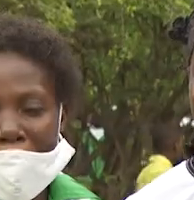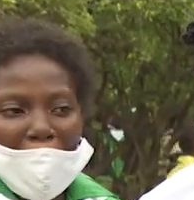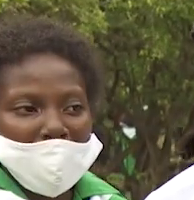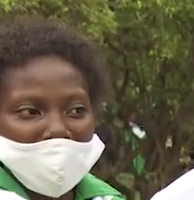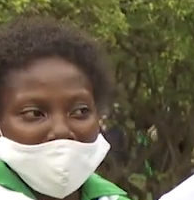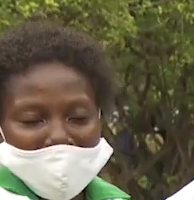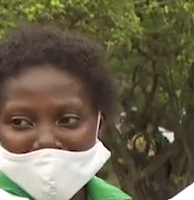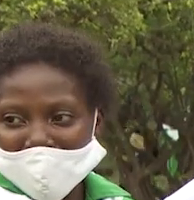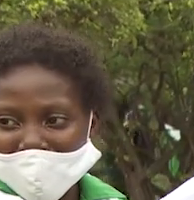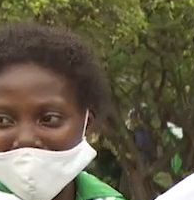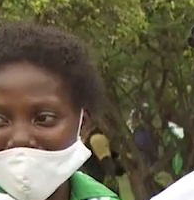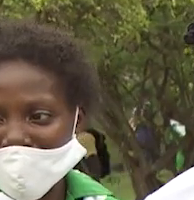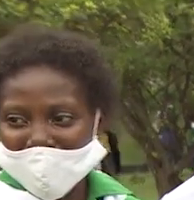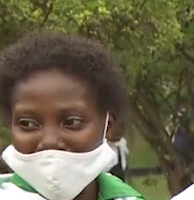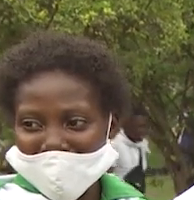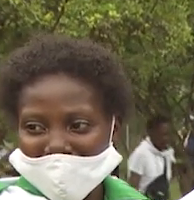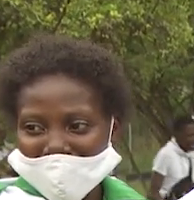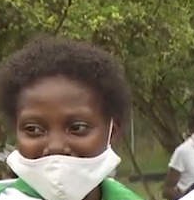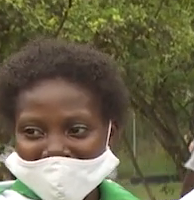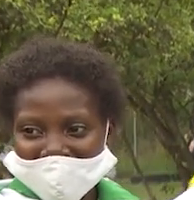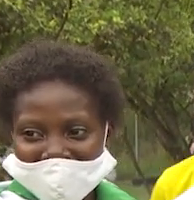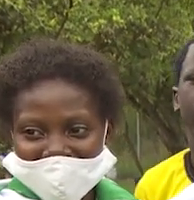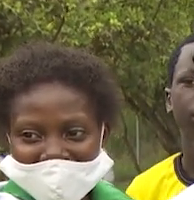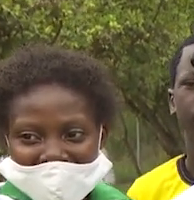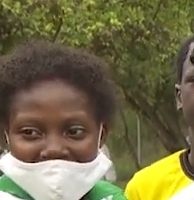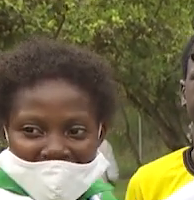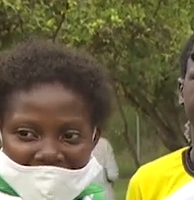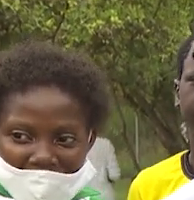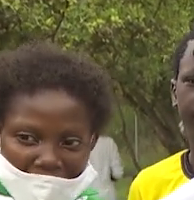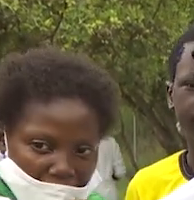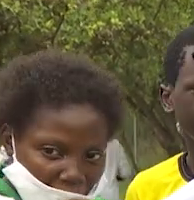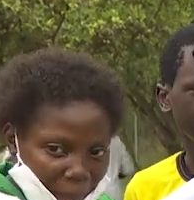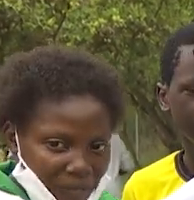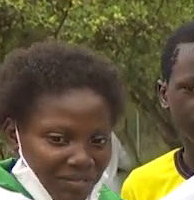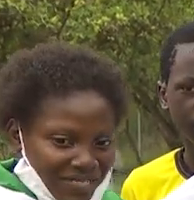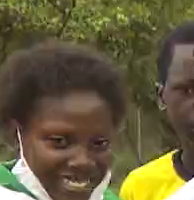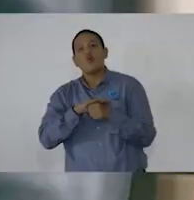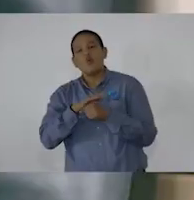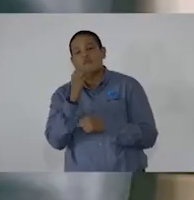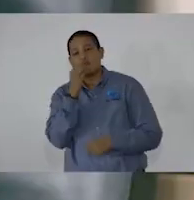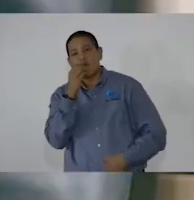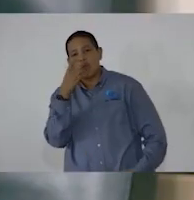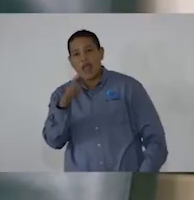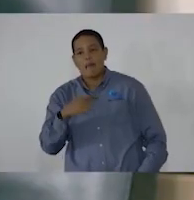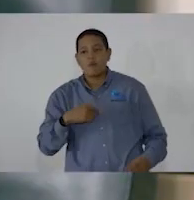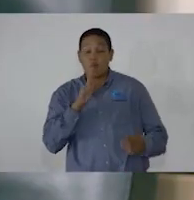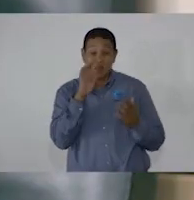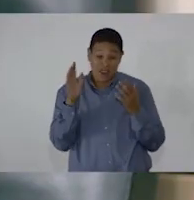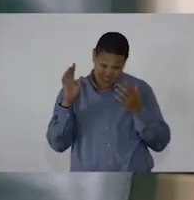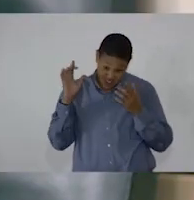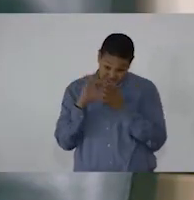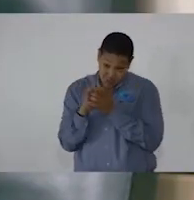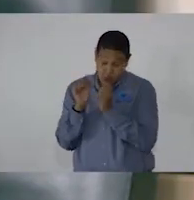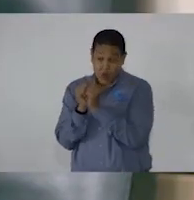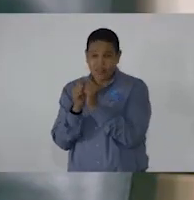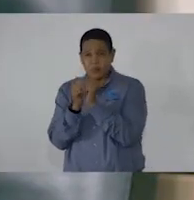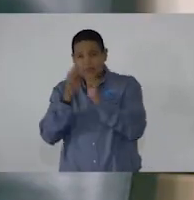cost of $15 million through the supply of vegetable garden packages. We'll bind together with